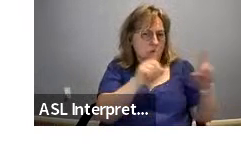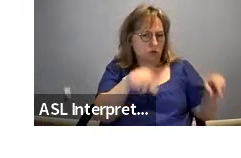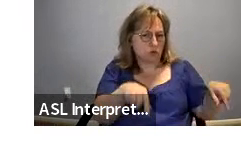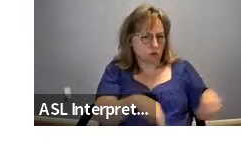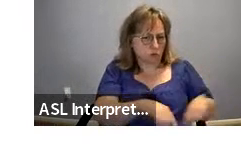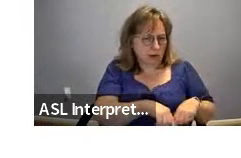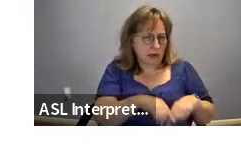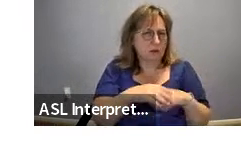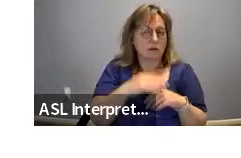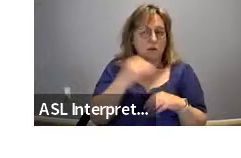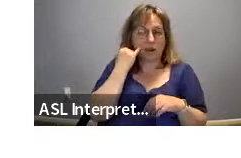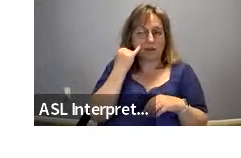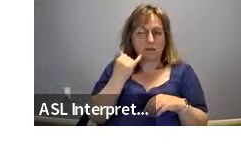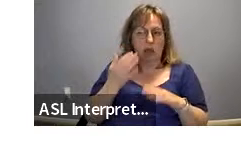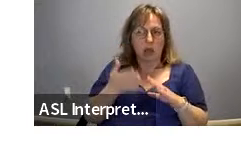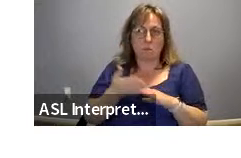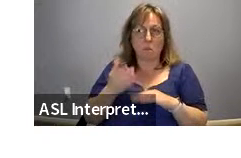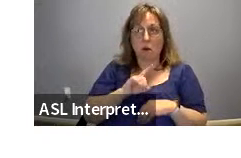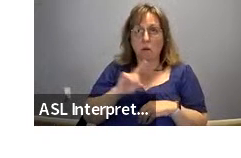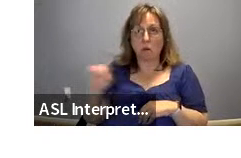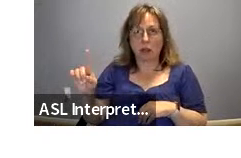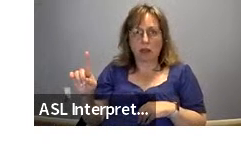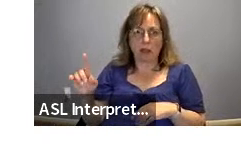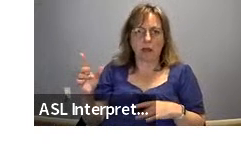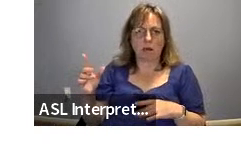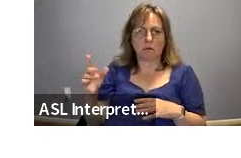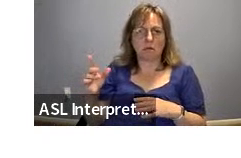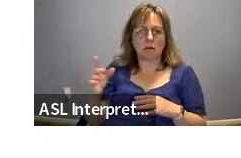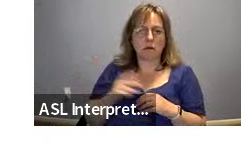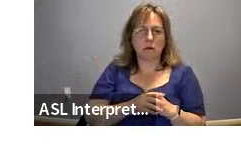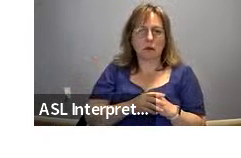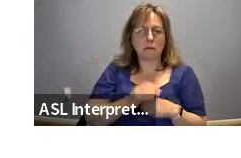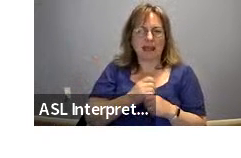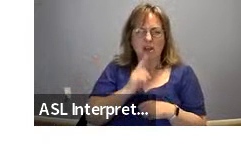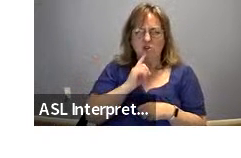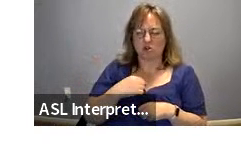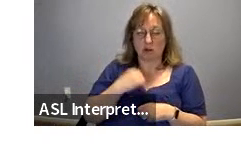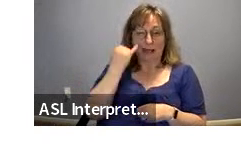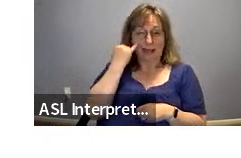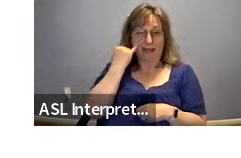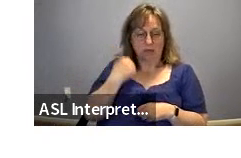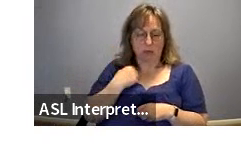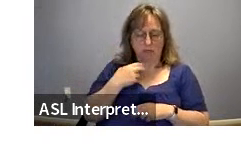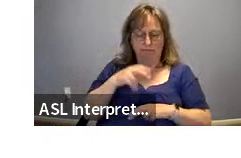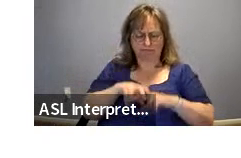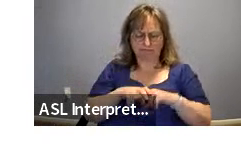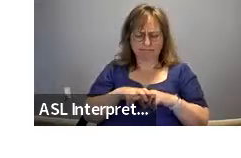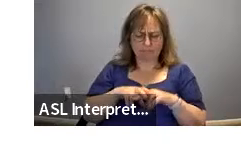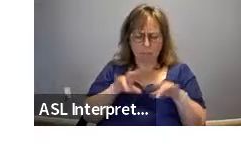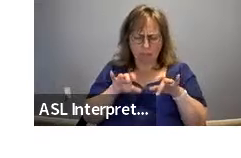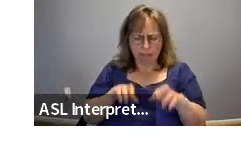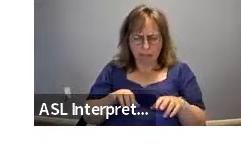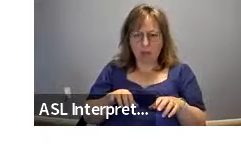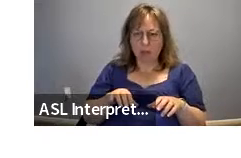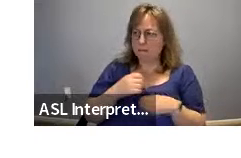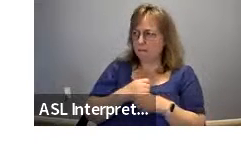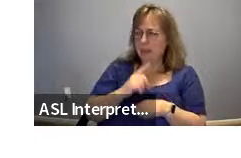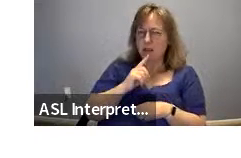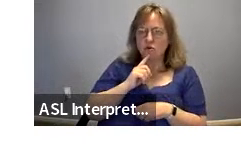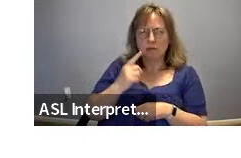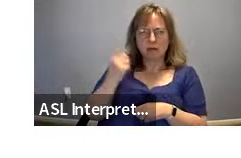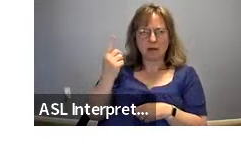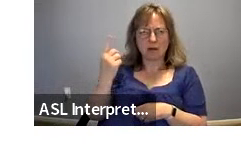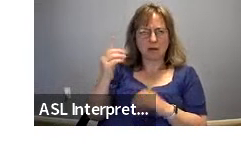being aware of others that are around them. If they're spying on the student, make sure that they can tell that person to stop